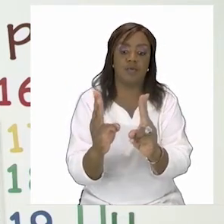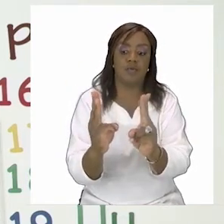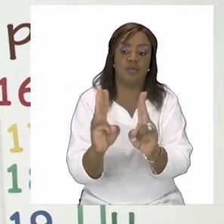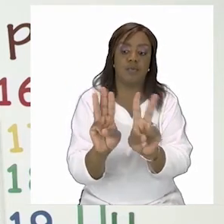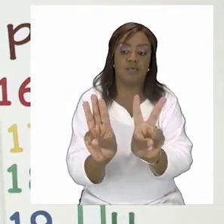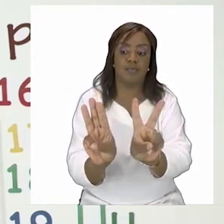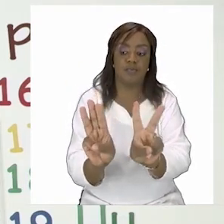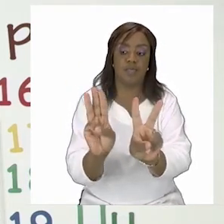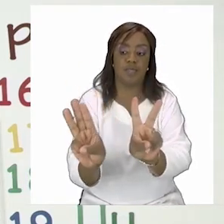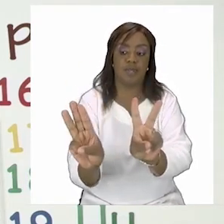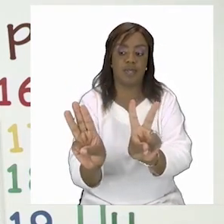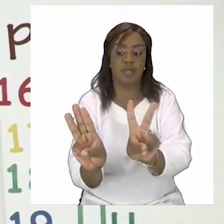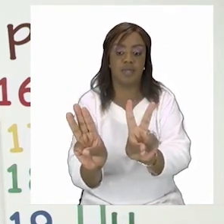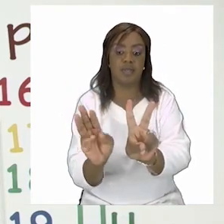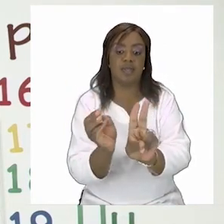sorry, 3.